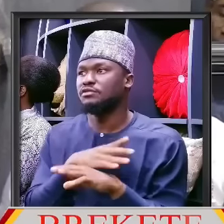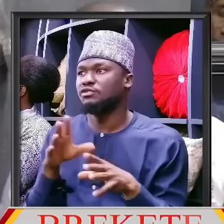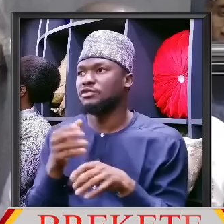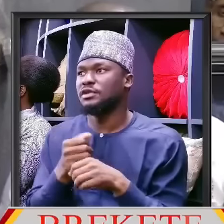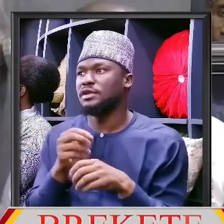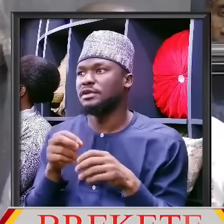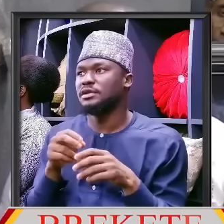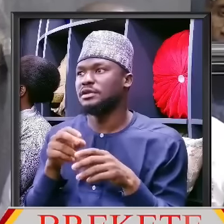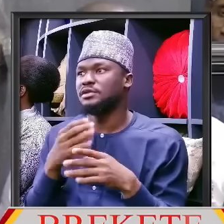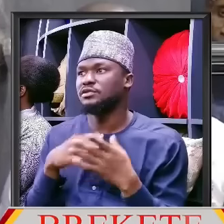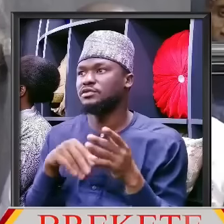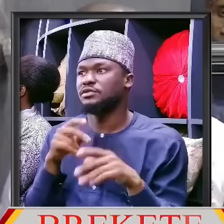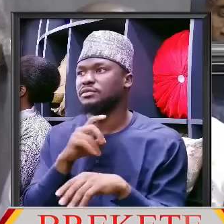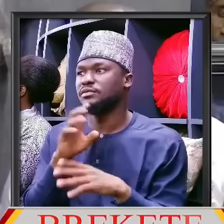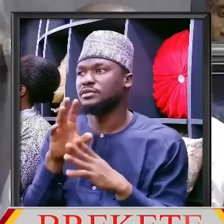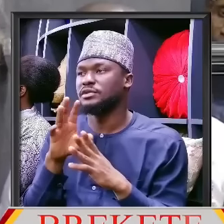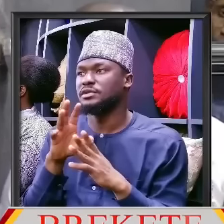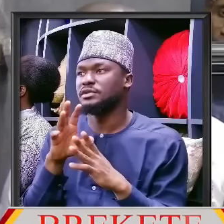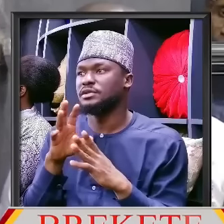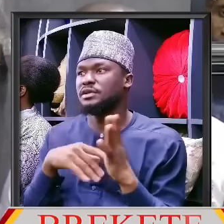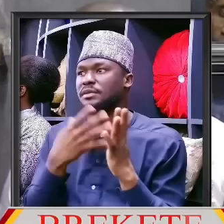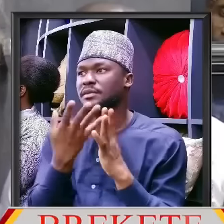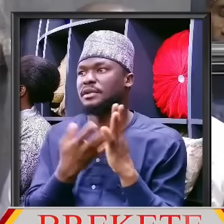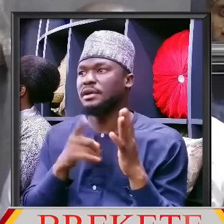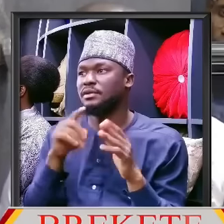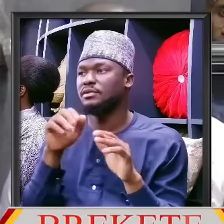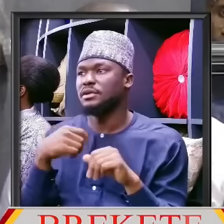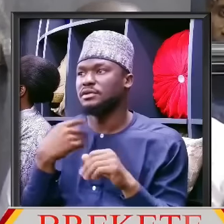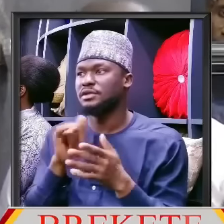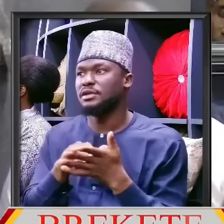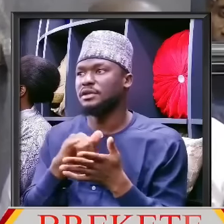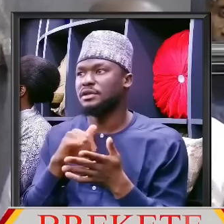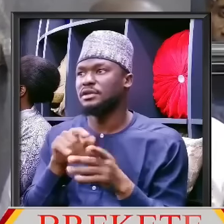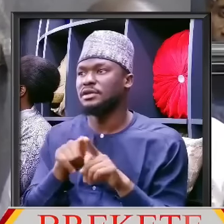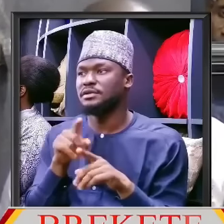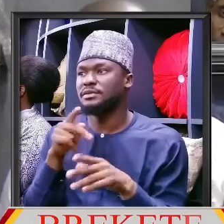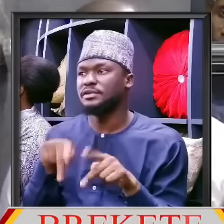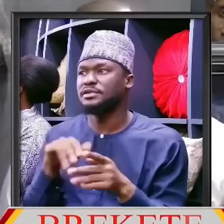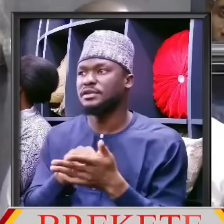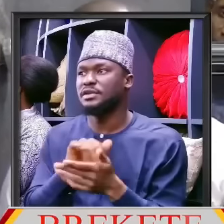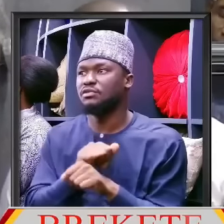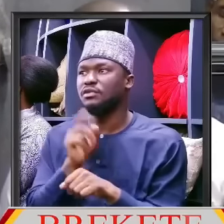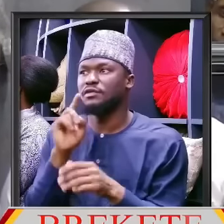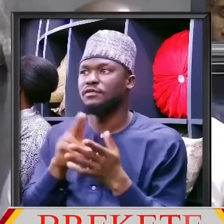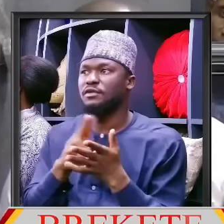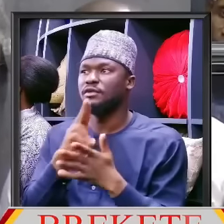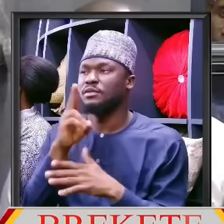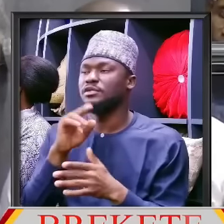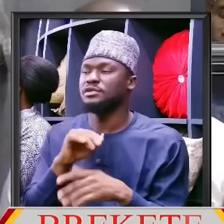get specific timeline, you go fit say as person we don't work for university.